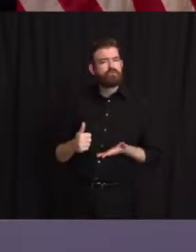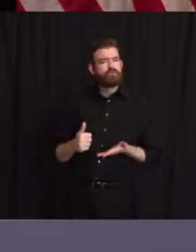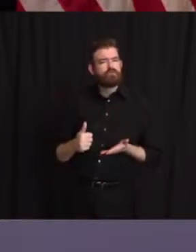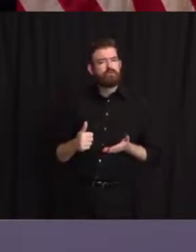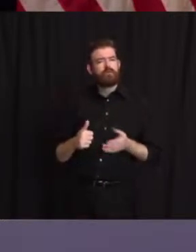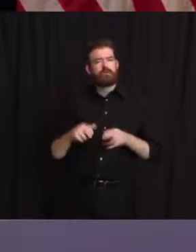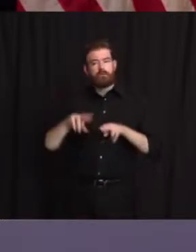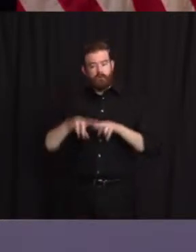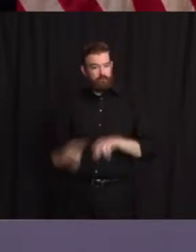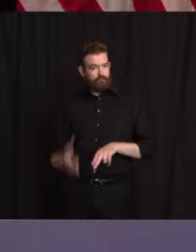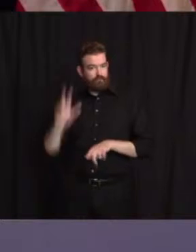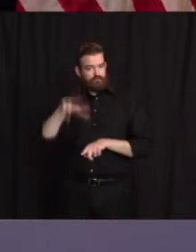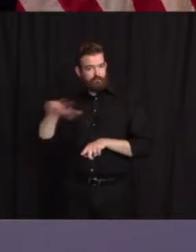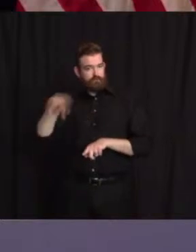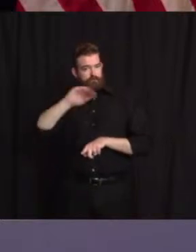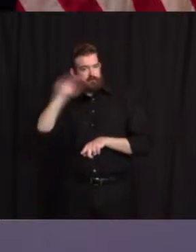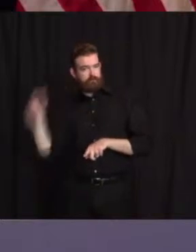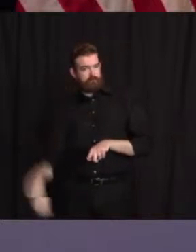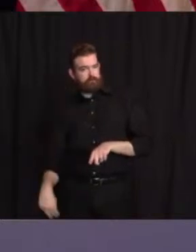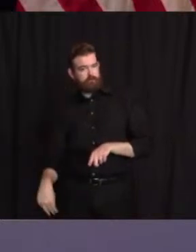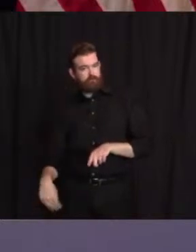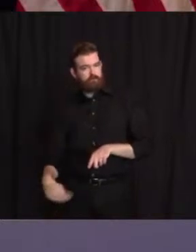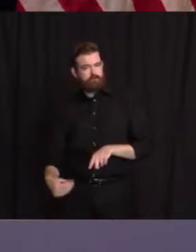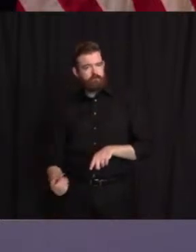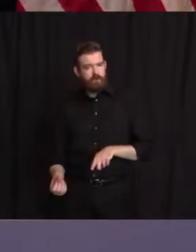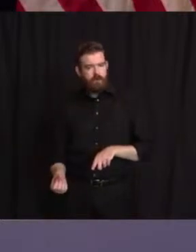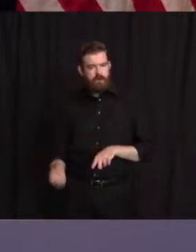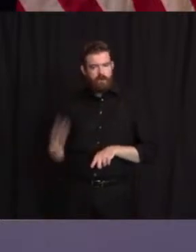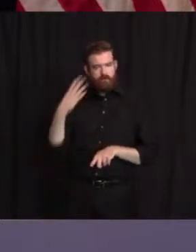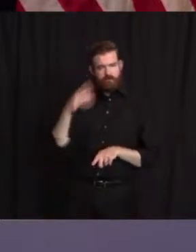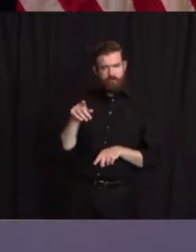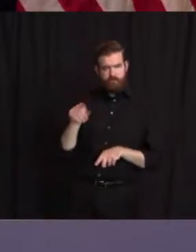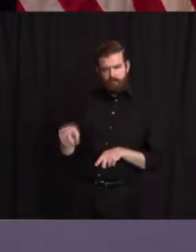revenue? Okay, so